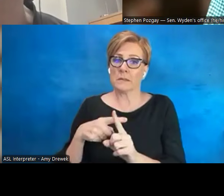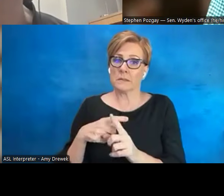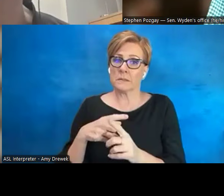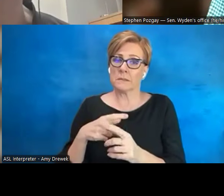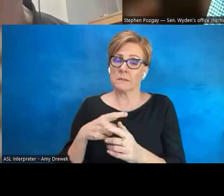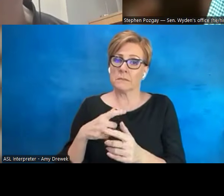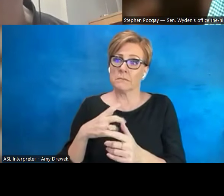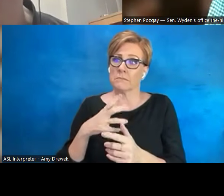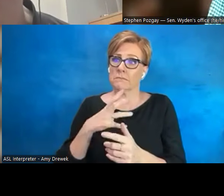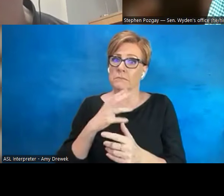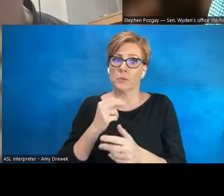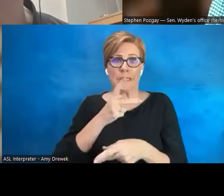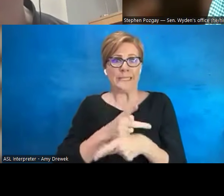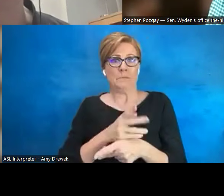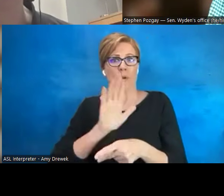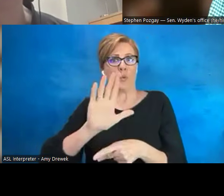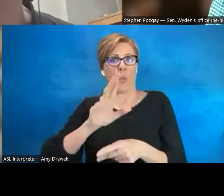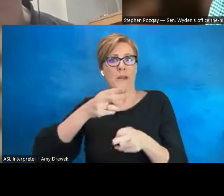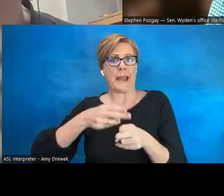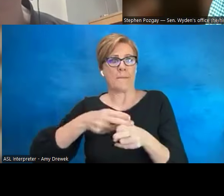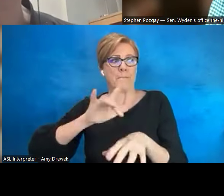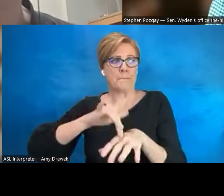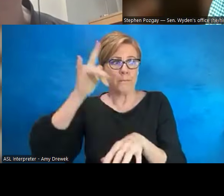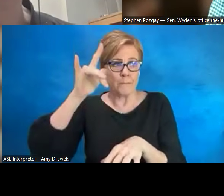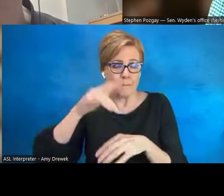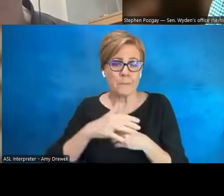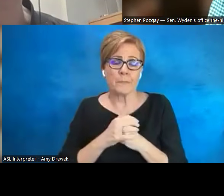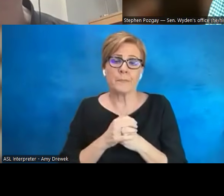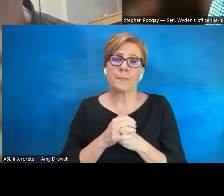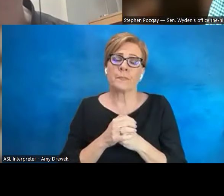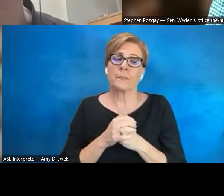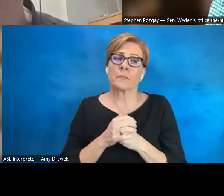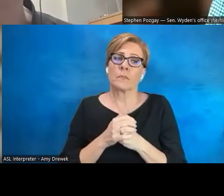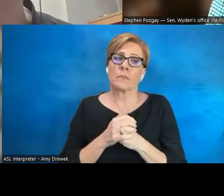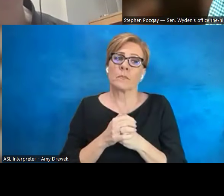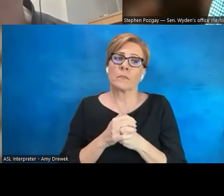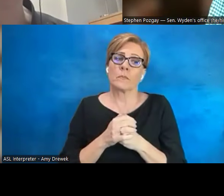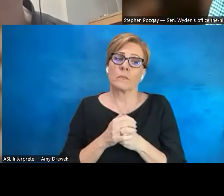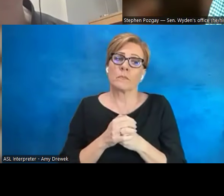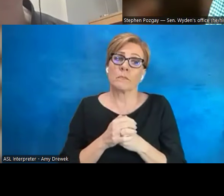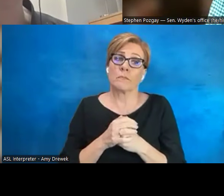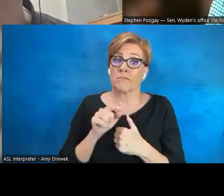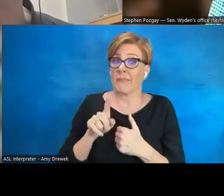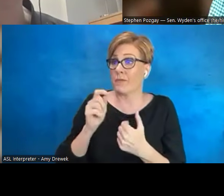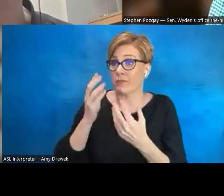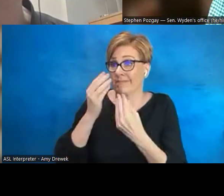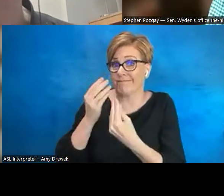So I think it is important to say honestly that things have been extra